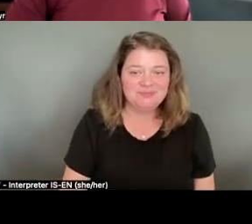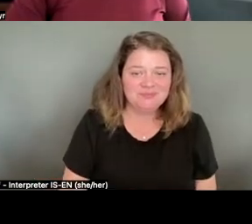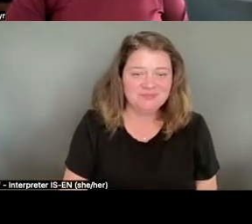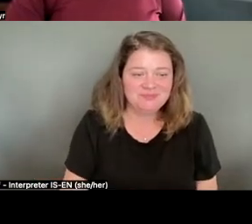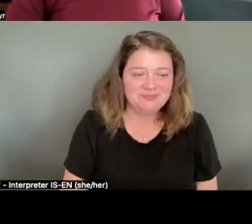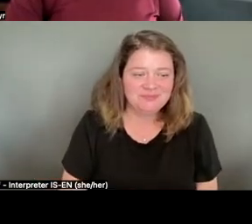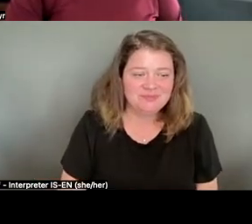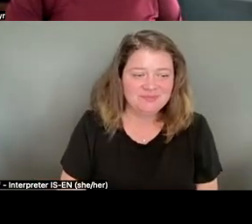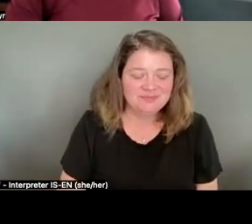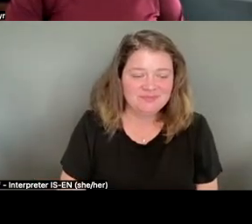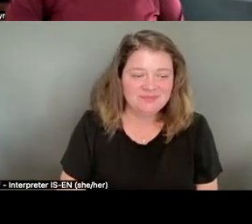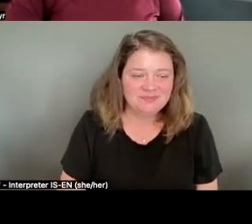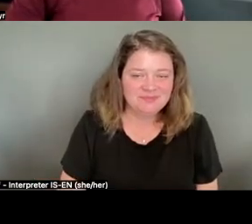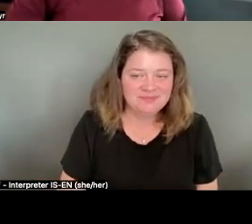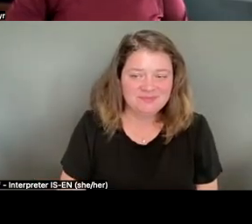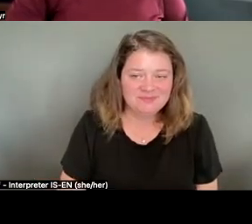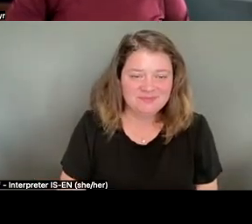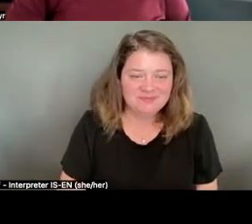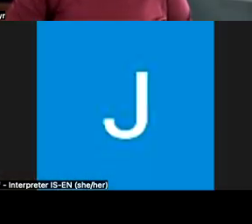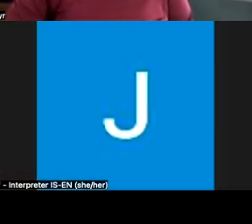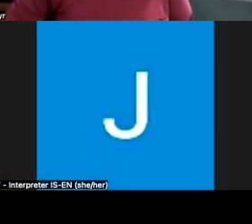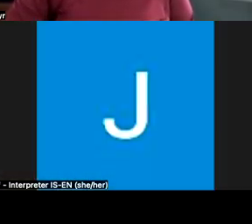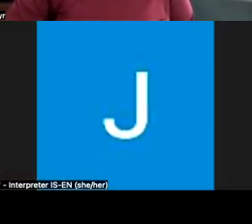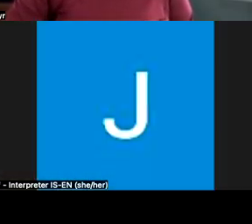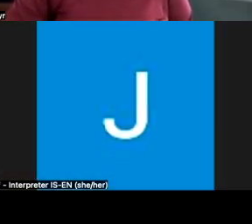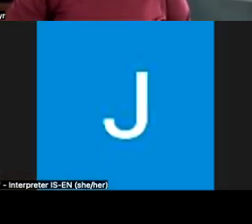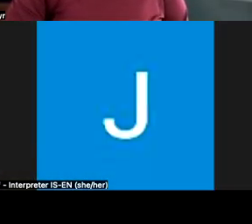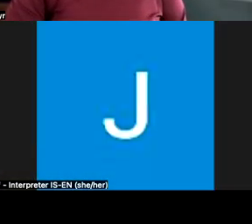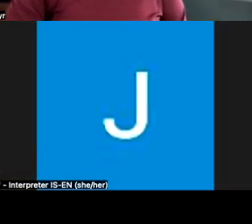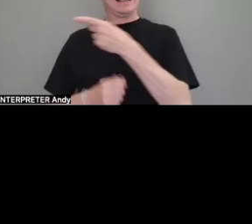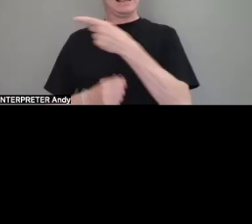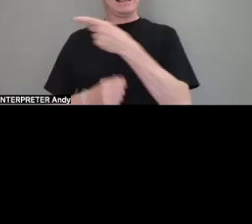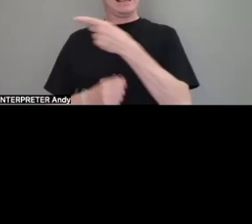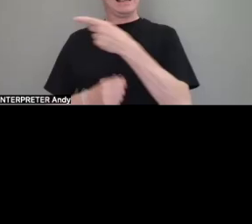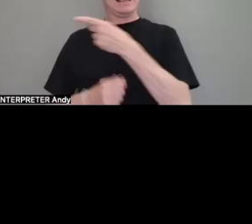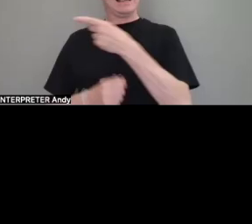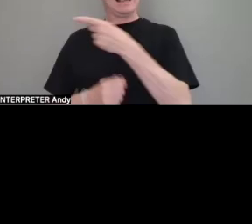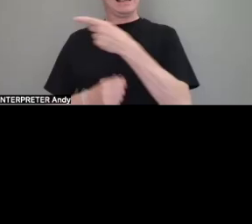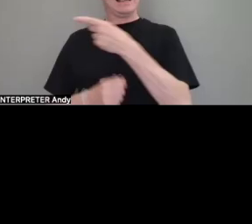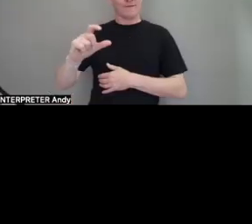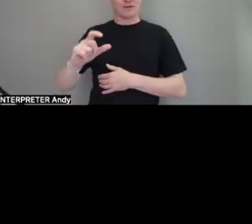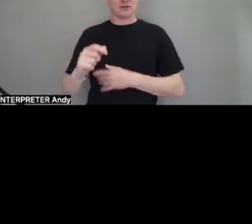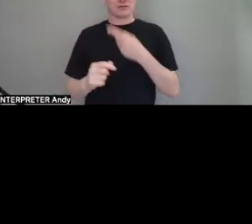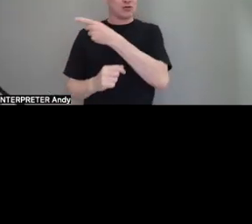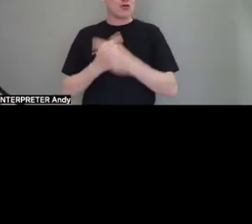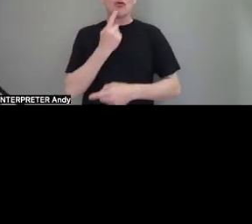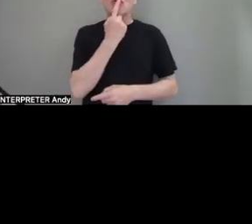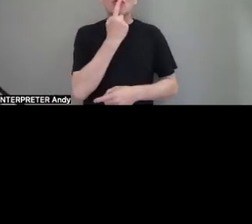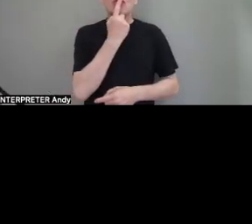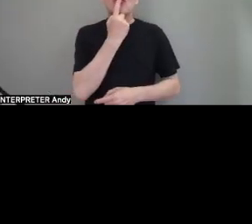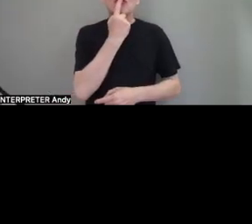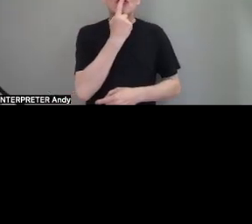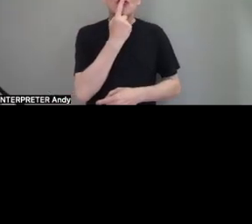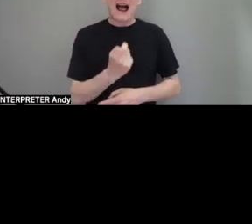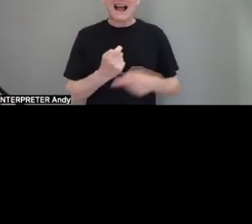modularity. So here is the result for the clustering coefficient. So in red, I'm showing you